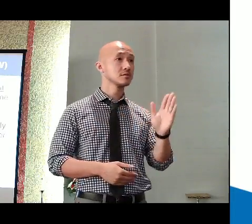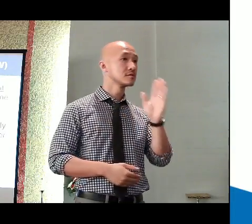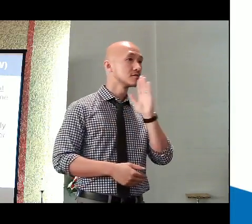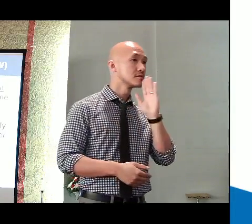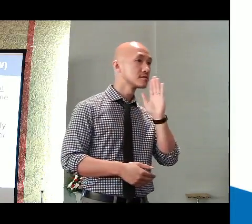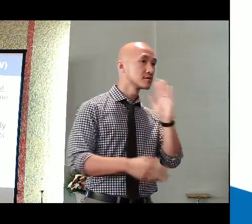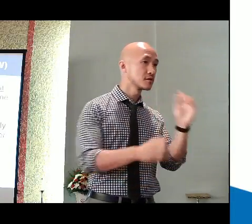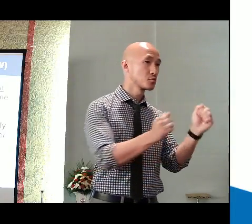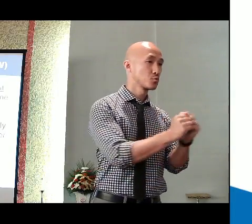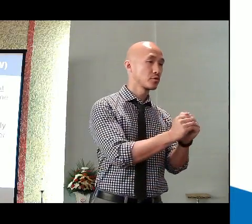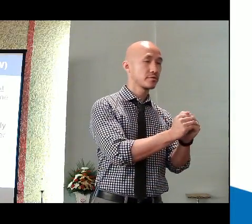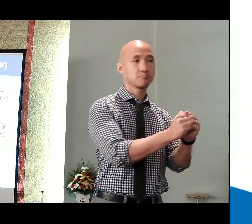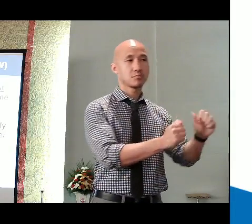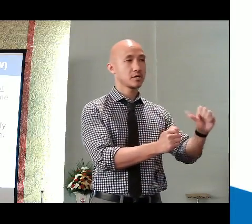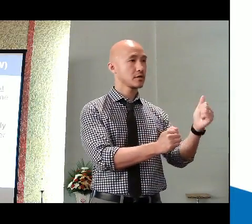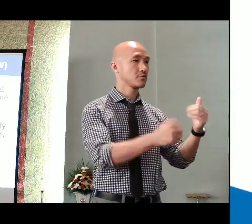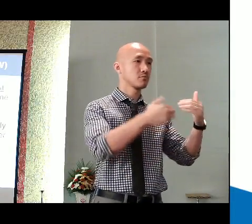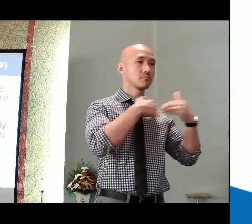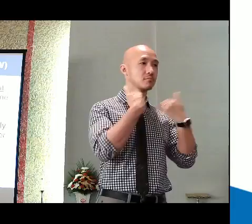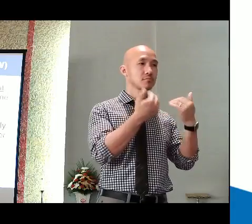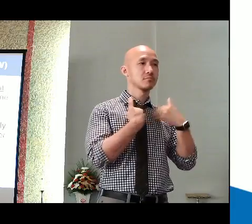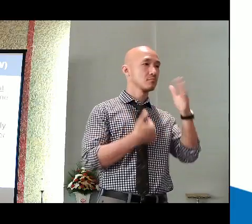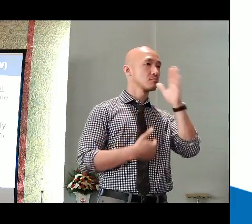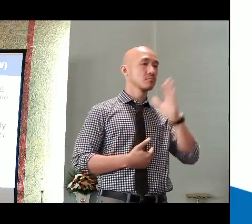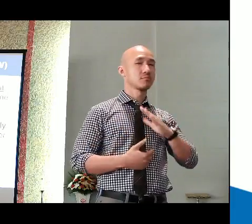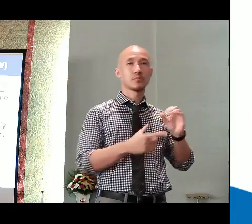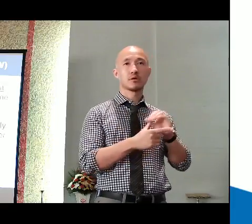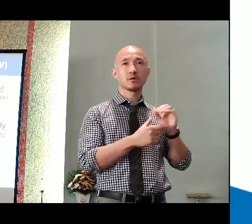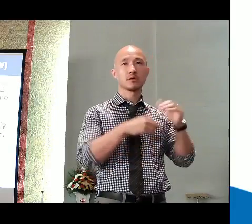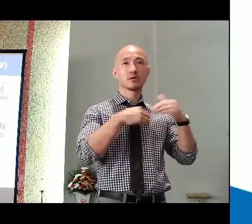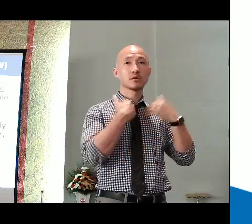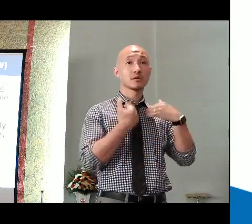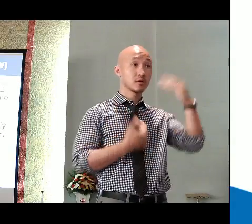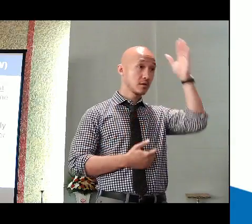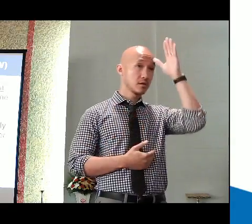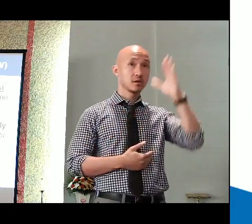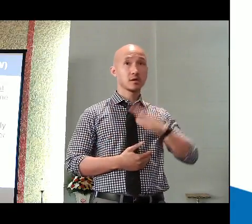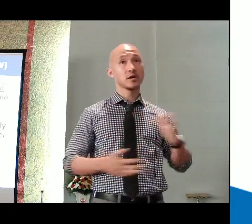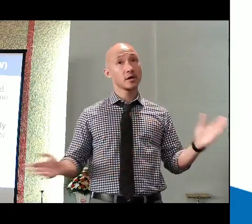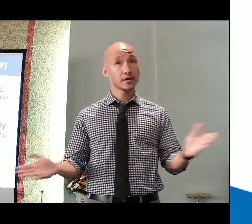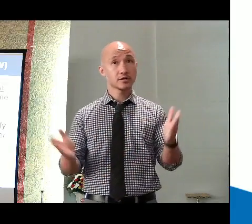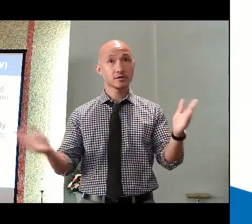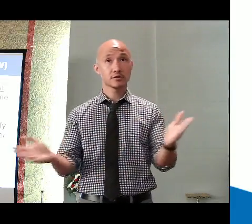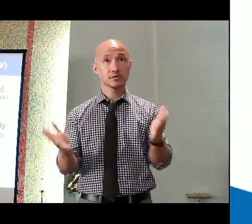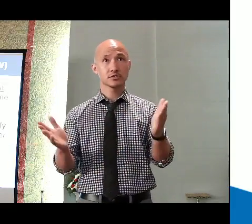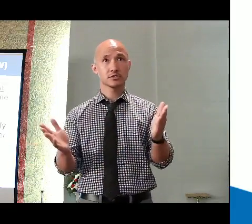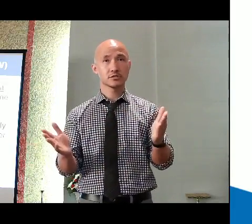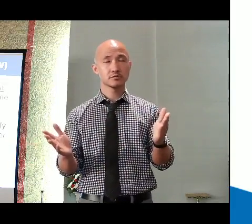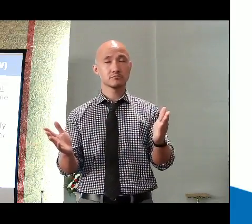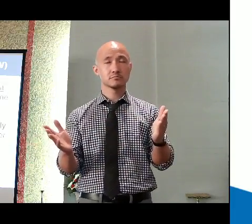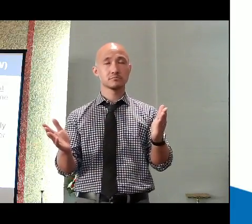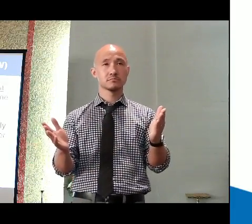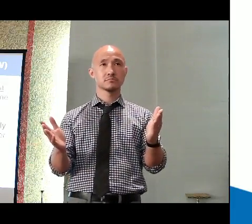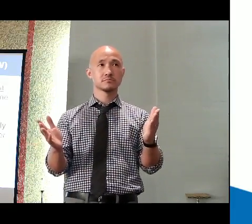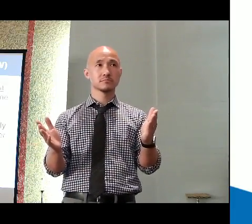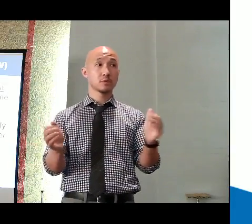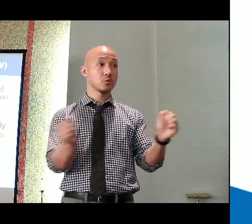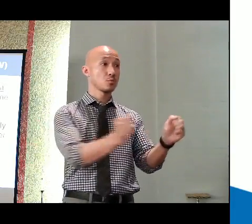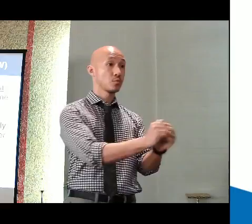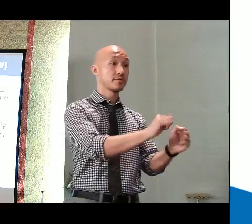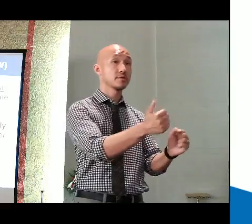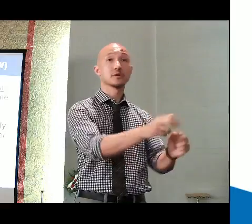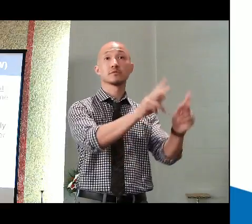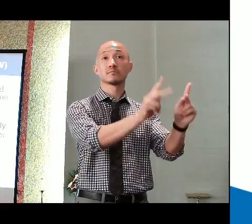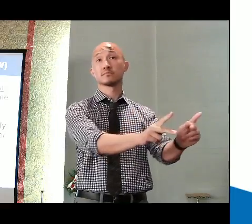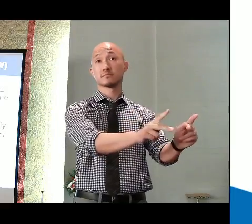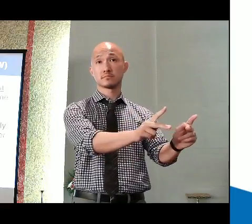talk to a guy that is married, I urge you to do so in the presence of his wife or another